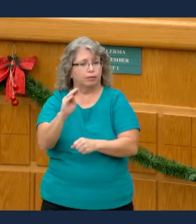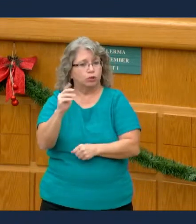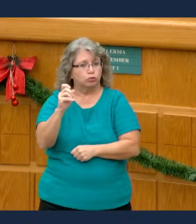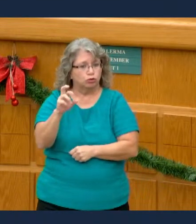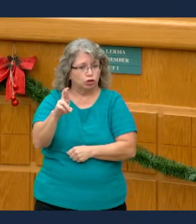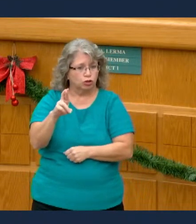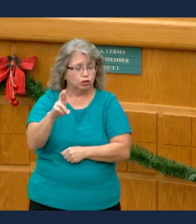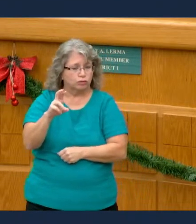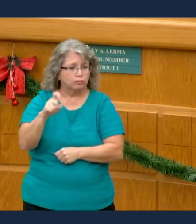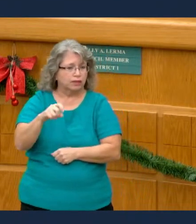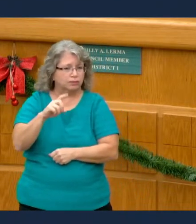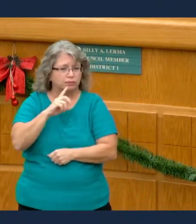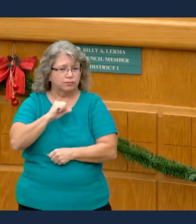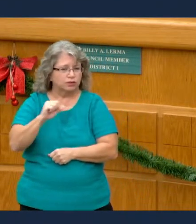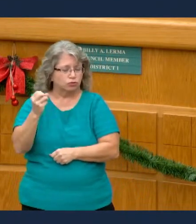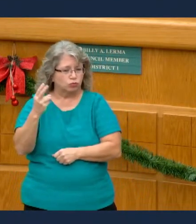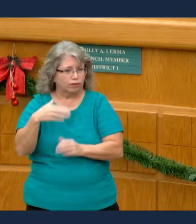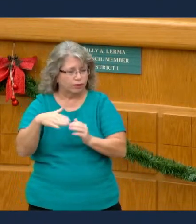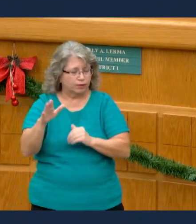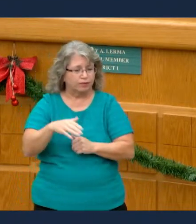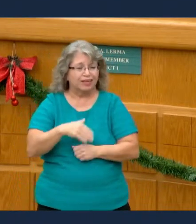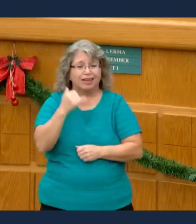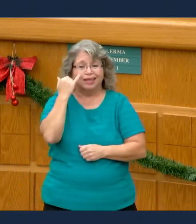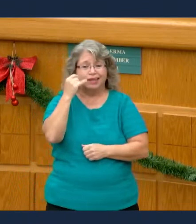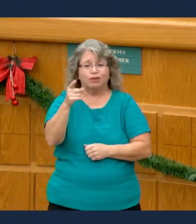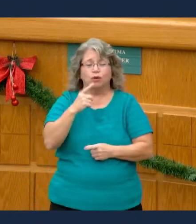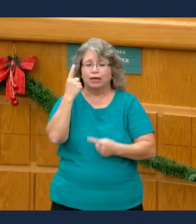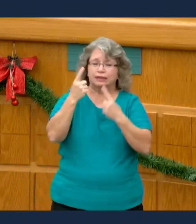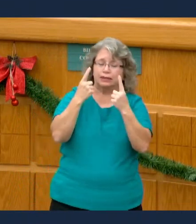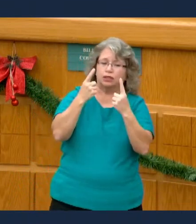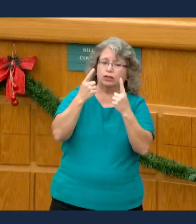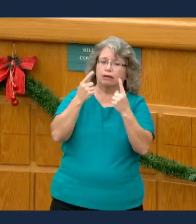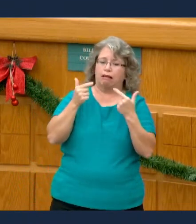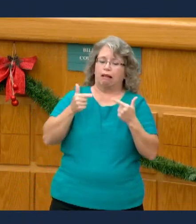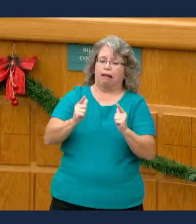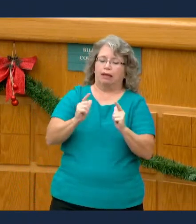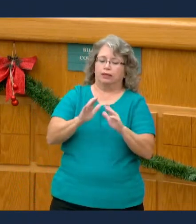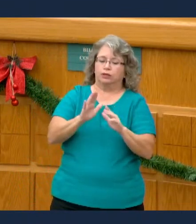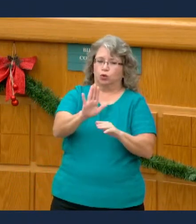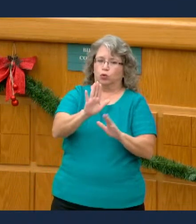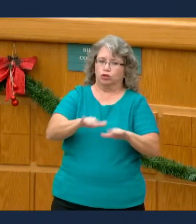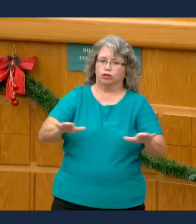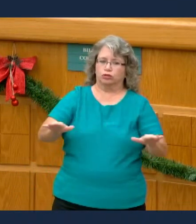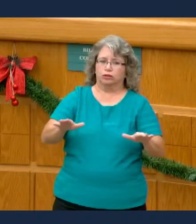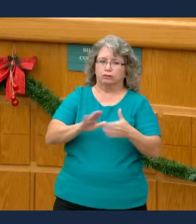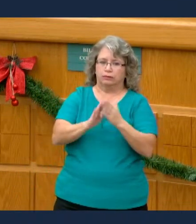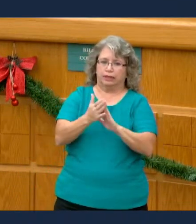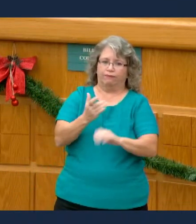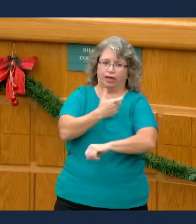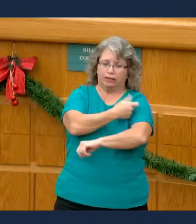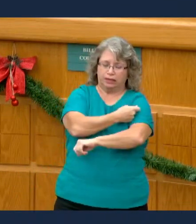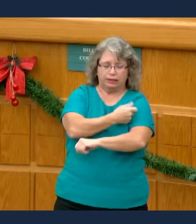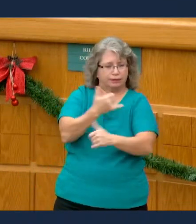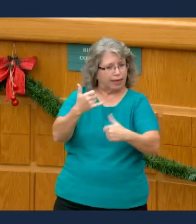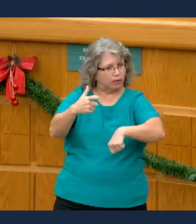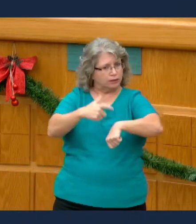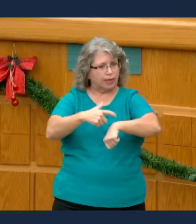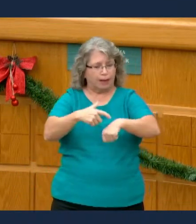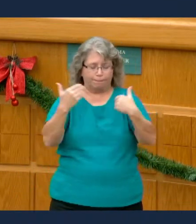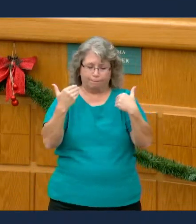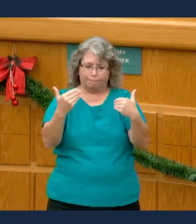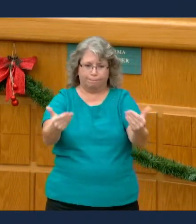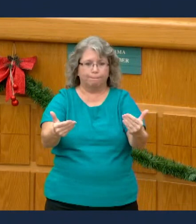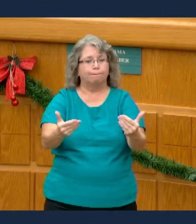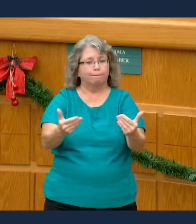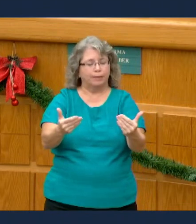children vaccinated, now is the time to do it. Ages 5 and up are eligible for that vaccine. Take advantage of that, protect your children. odds are they're going